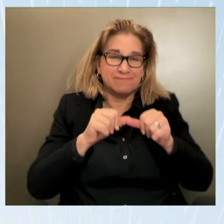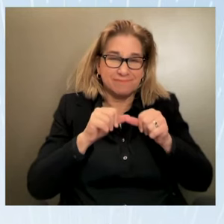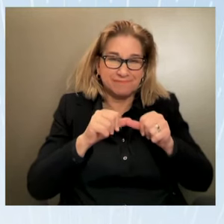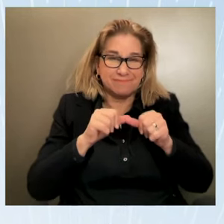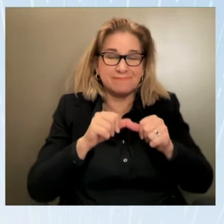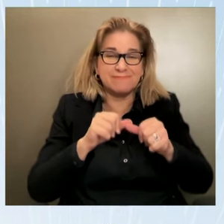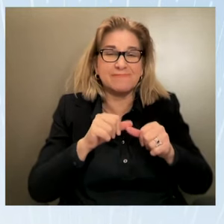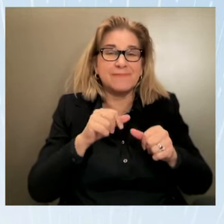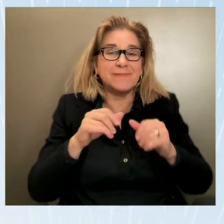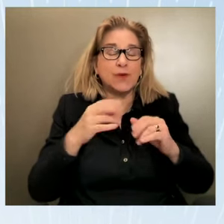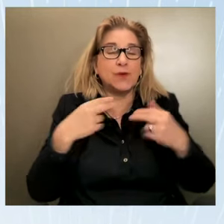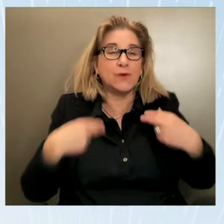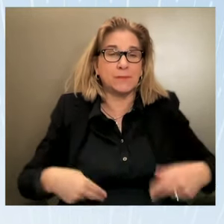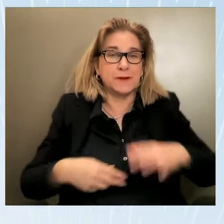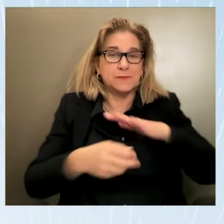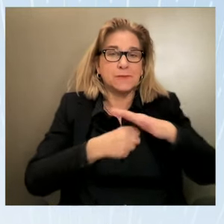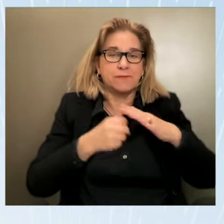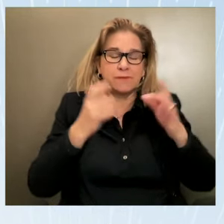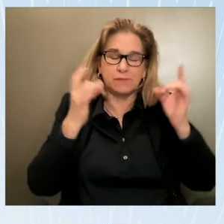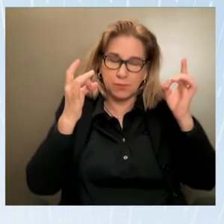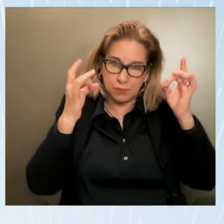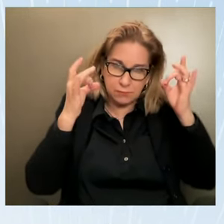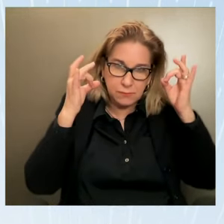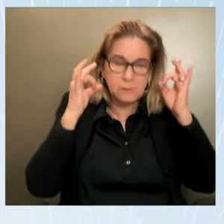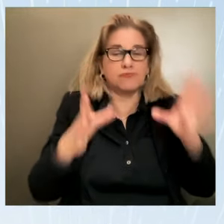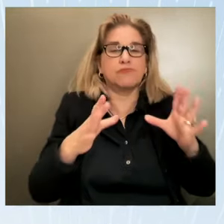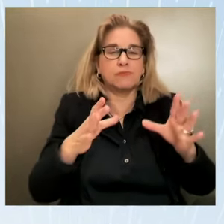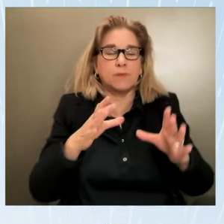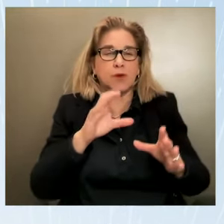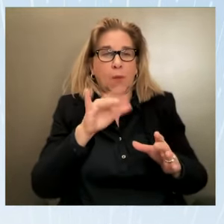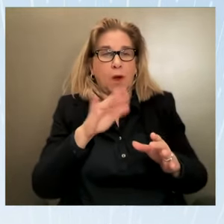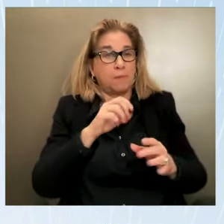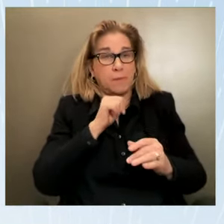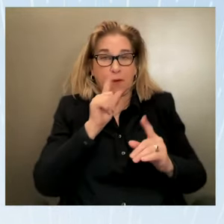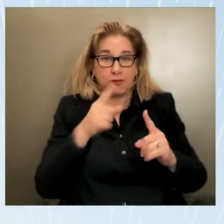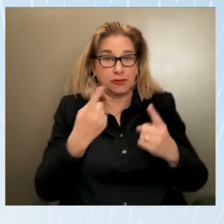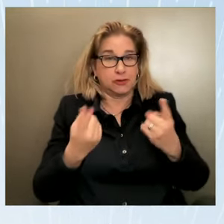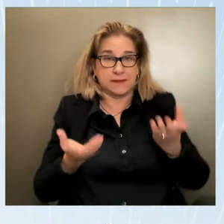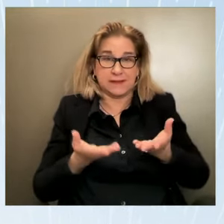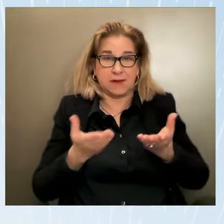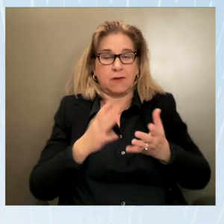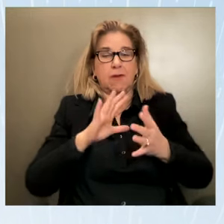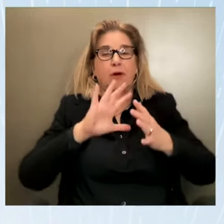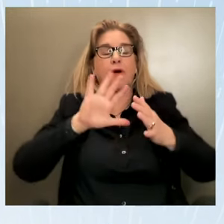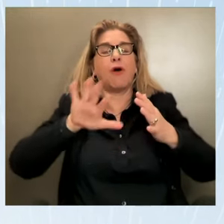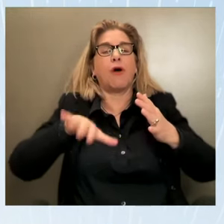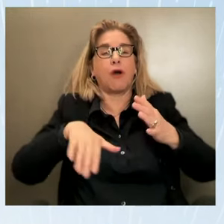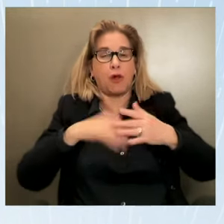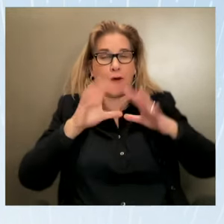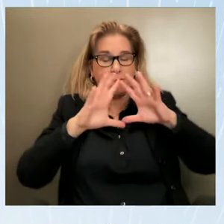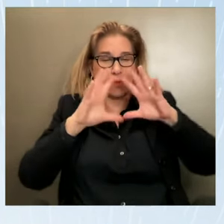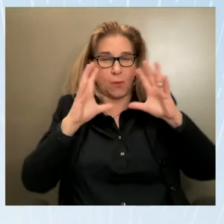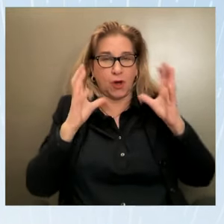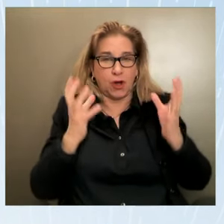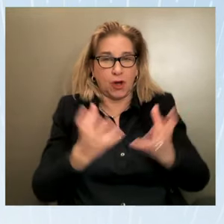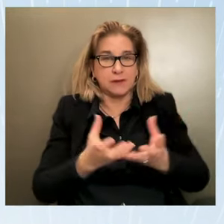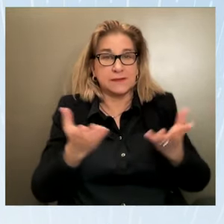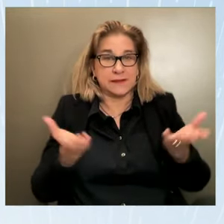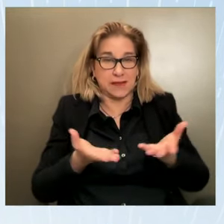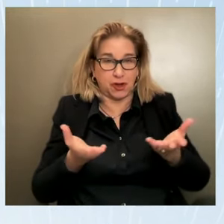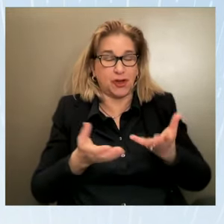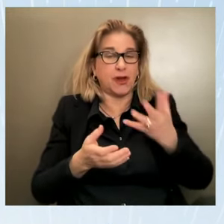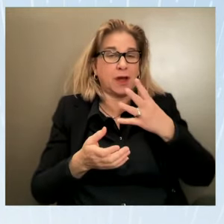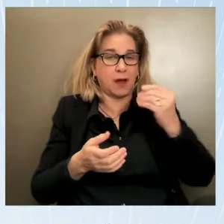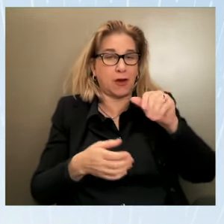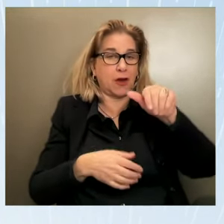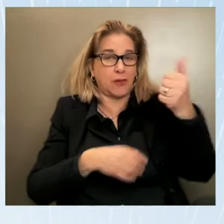offices and their partners, our agents are working alongside officers from 55 different countries on our Violent Crimes